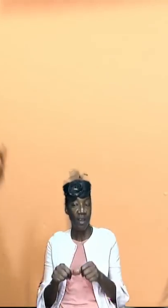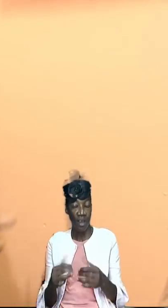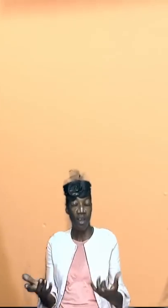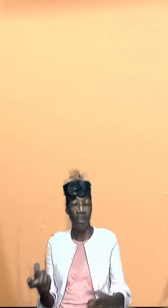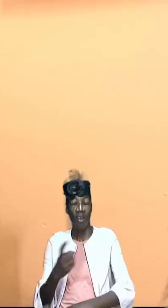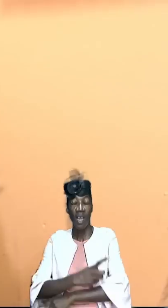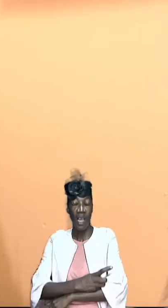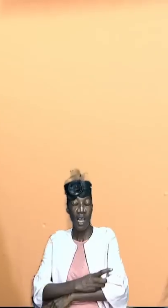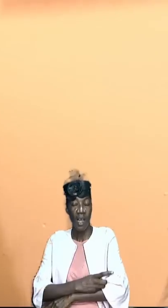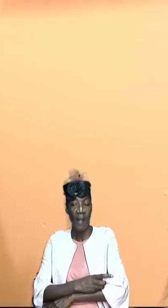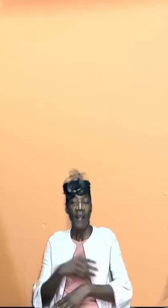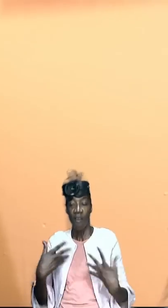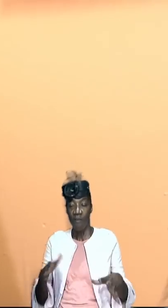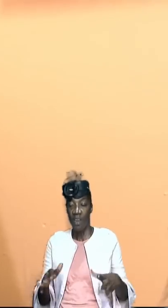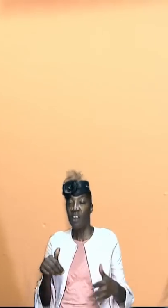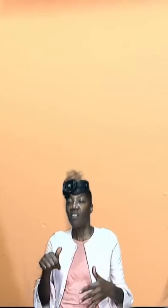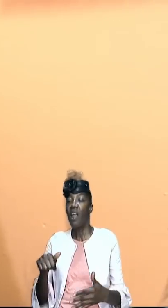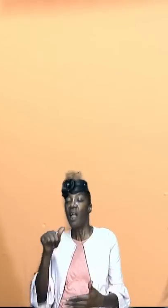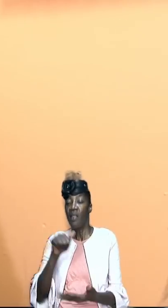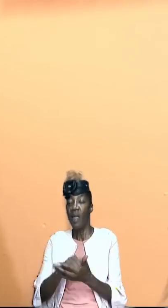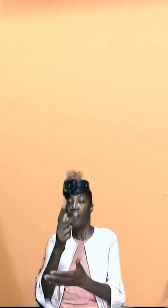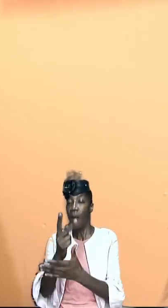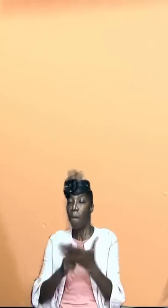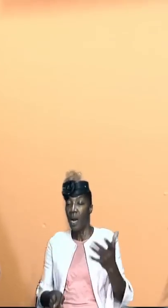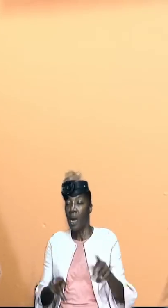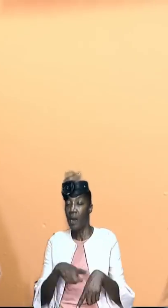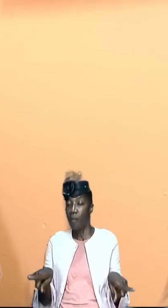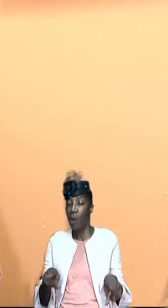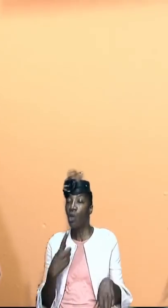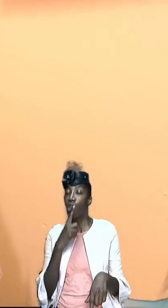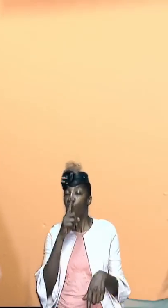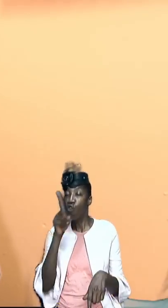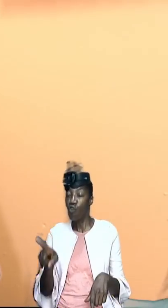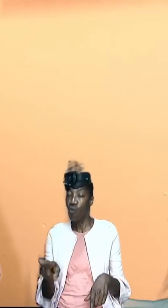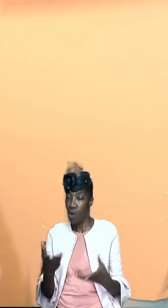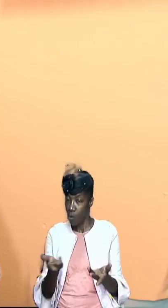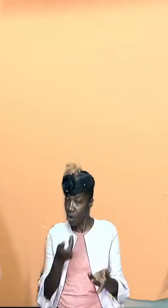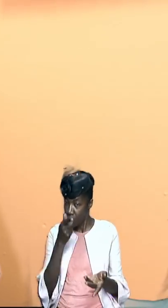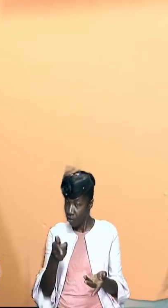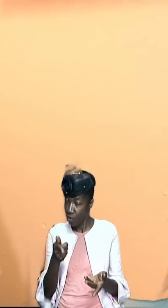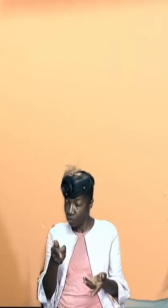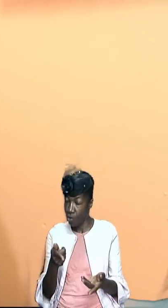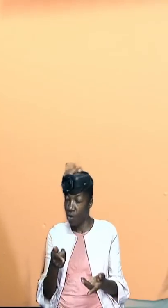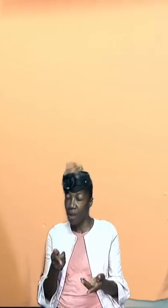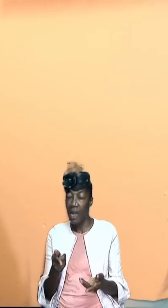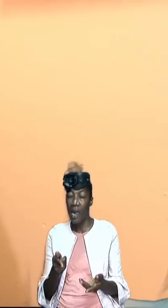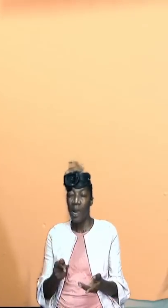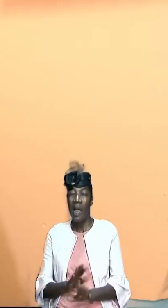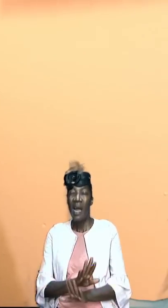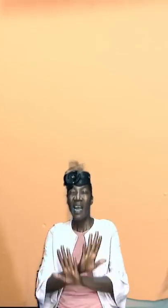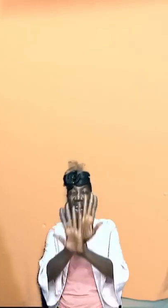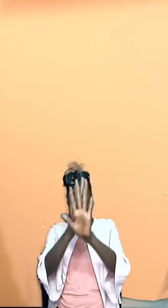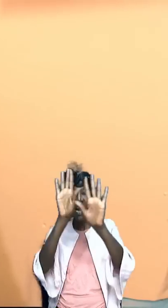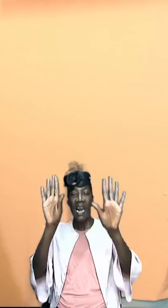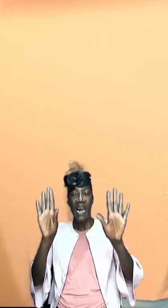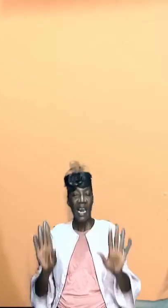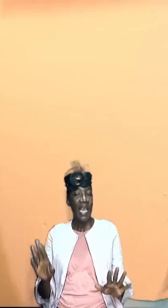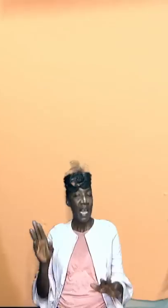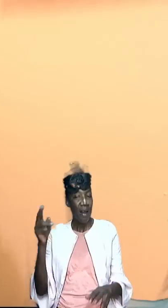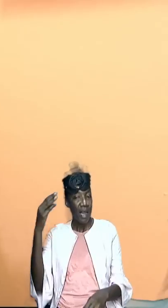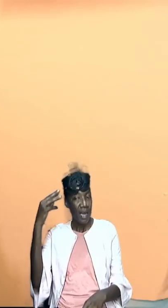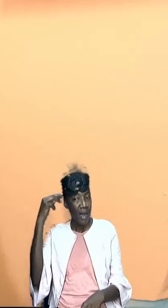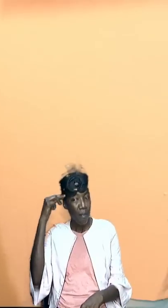that we can just wrap up that little section. But certainly we want it to become very clear in our minds as